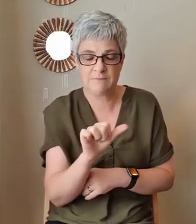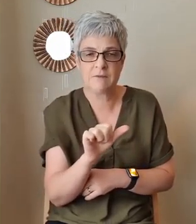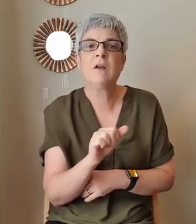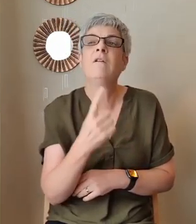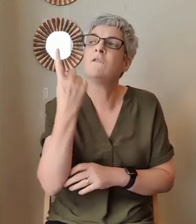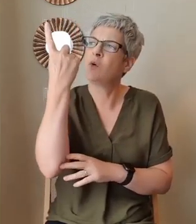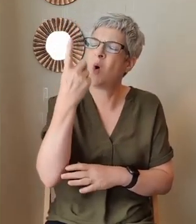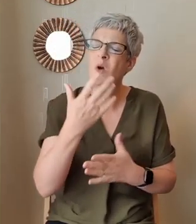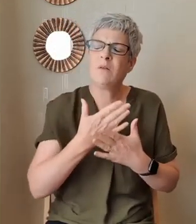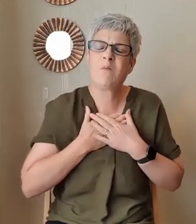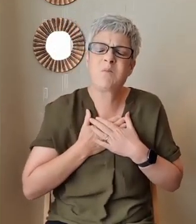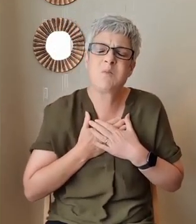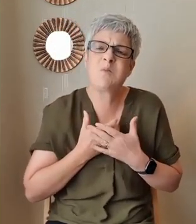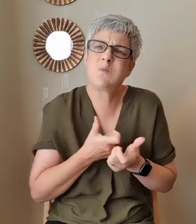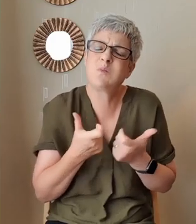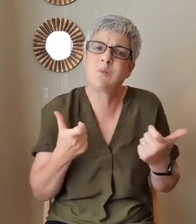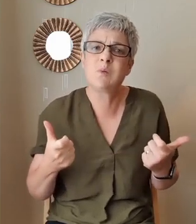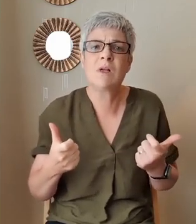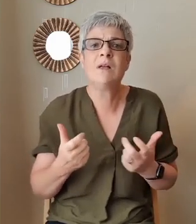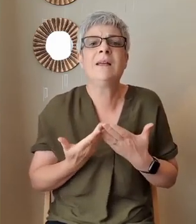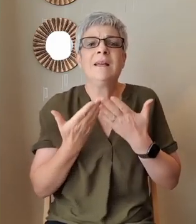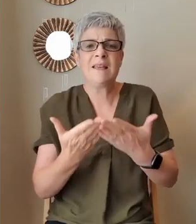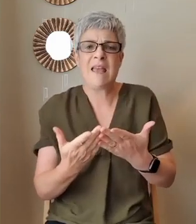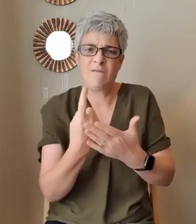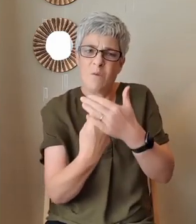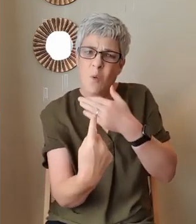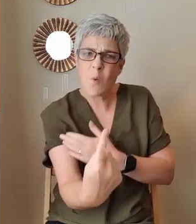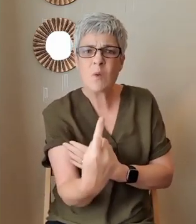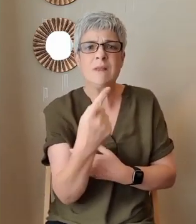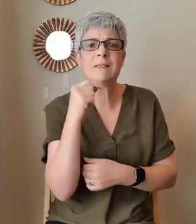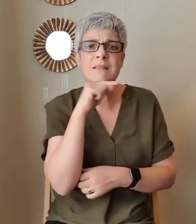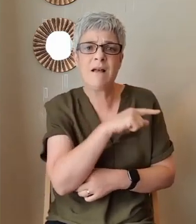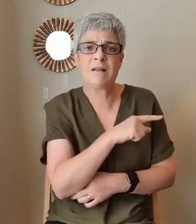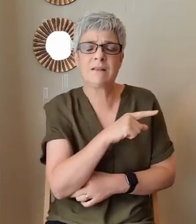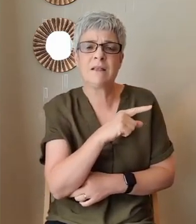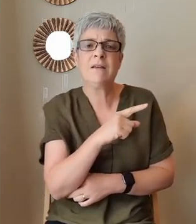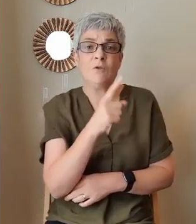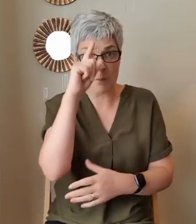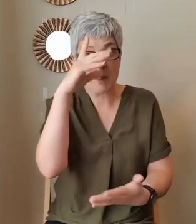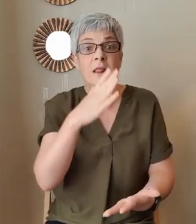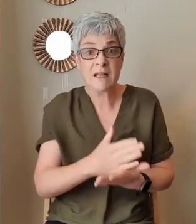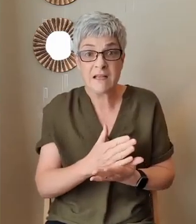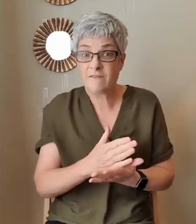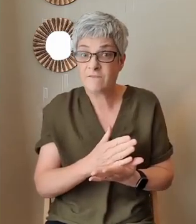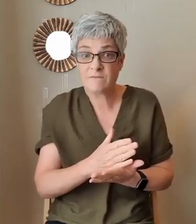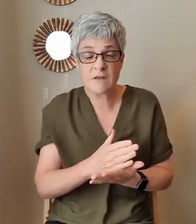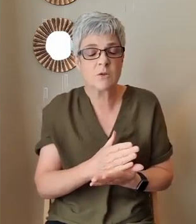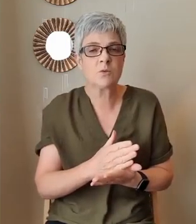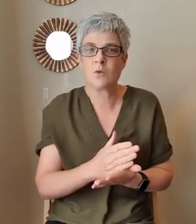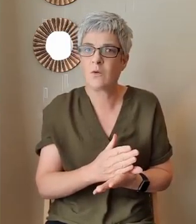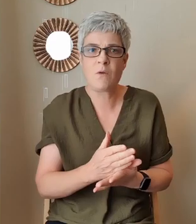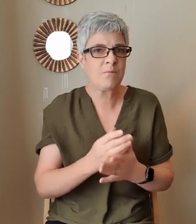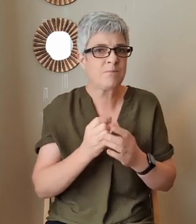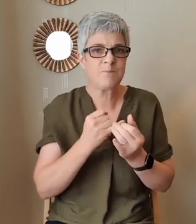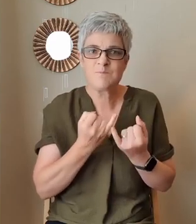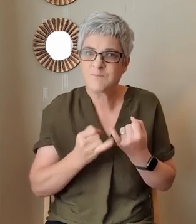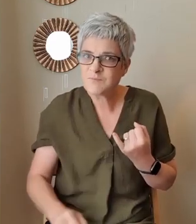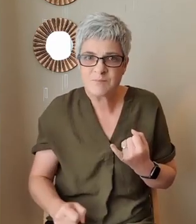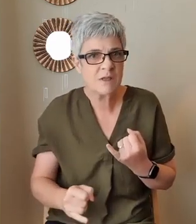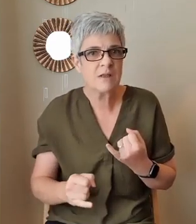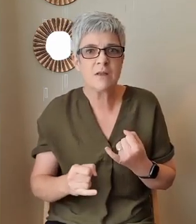world that he gave his one and only Son, that whoever believes in him shall not perish,